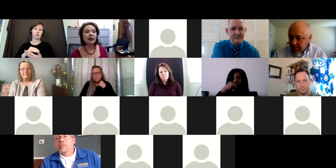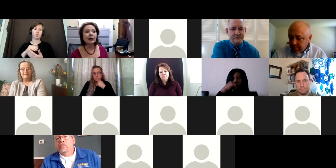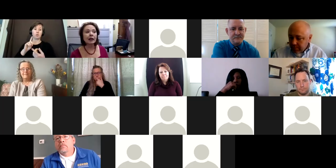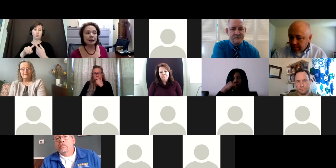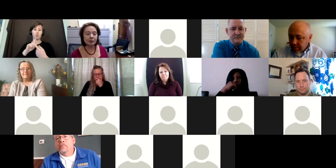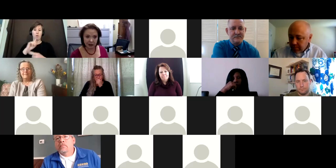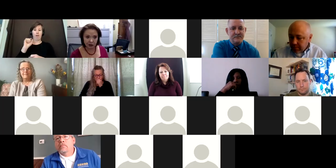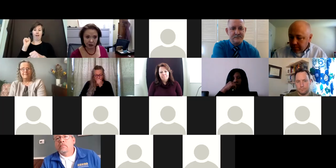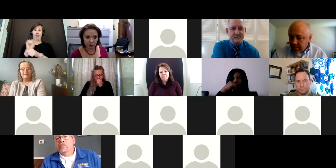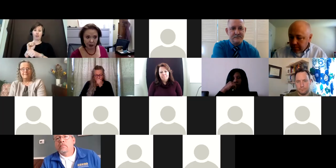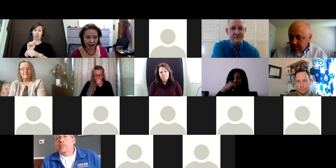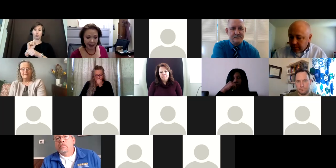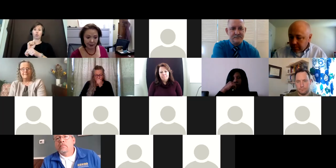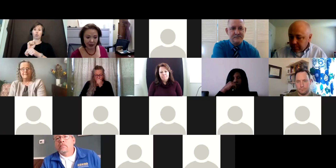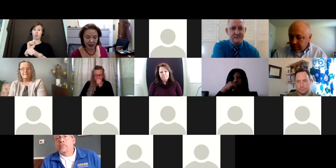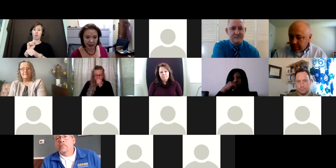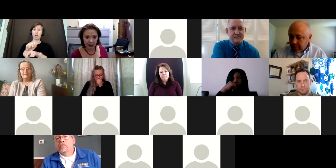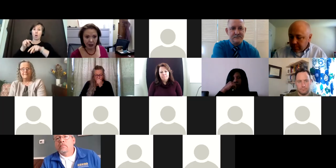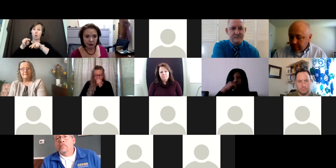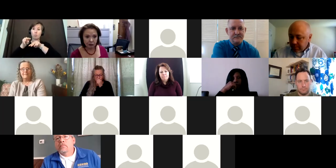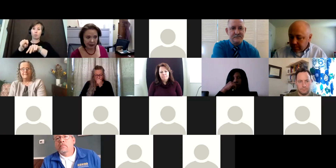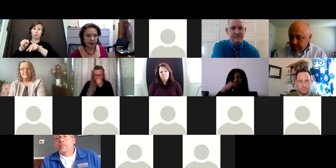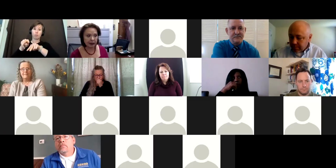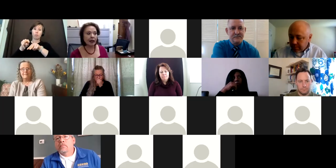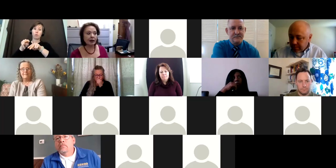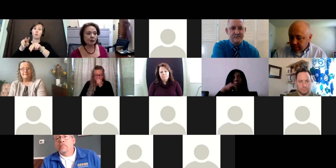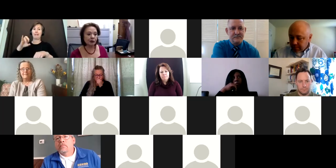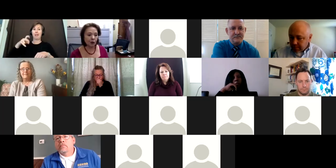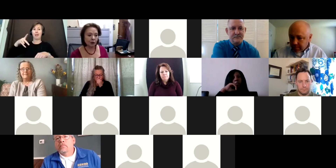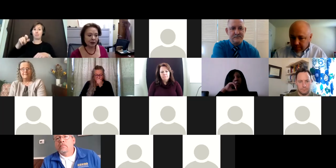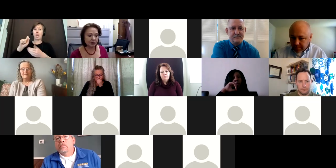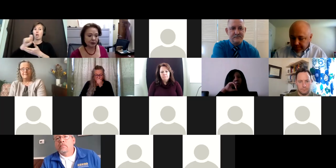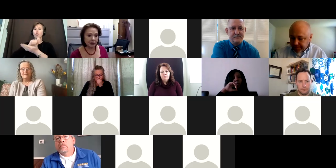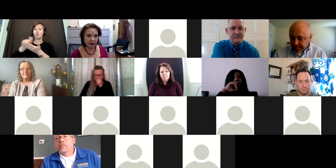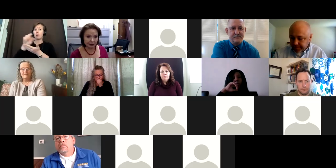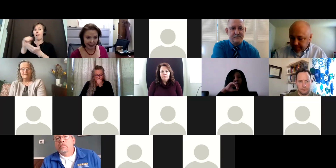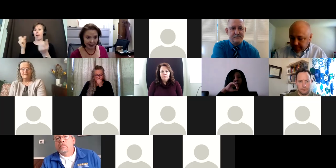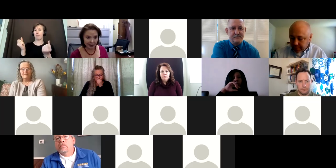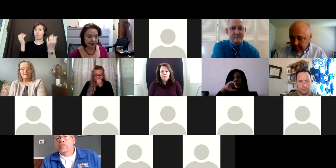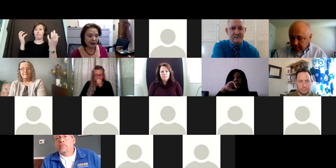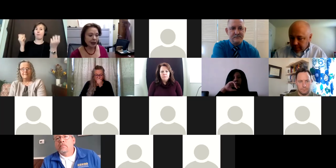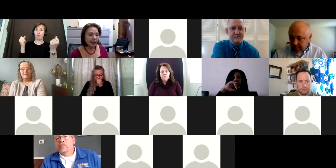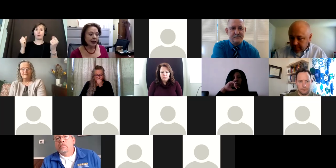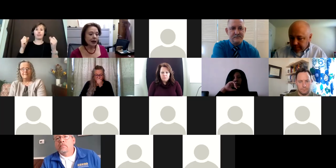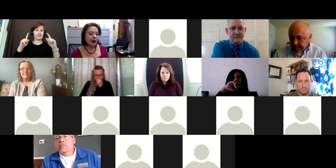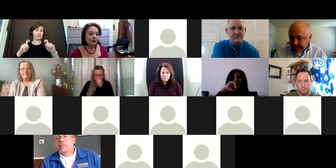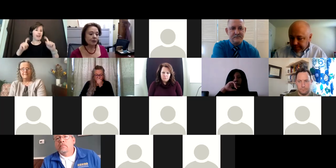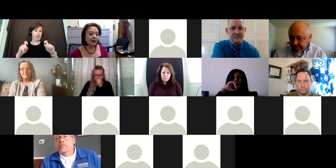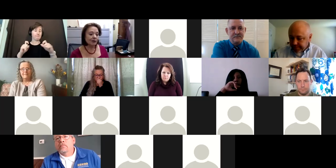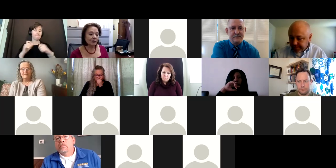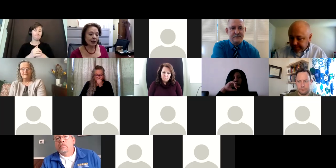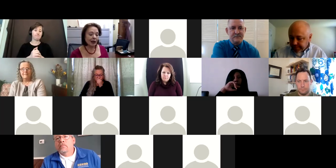actually administer EIPA written and performance exams.